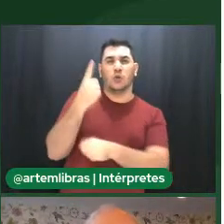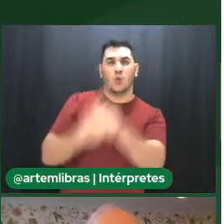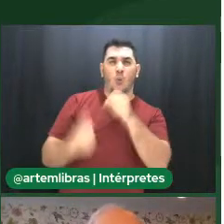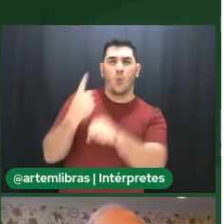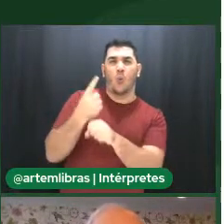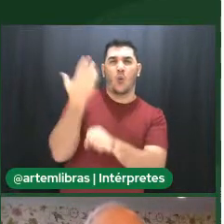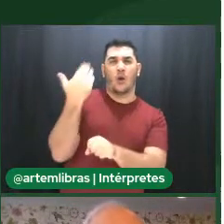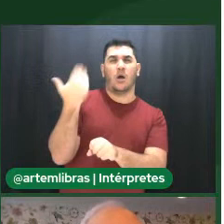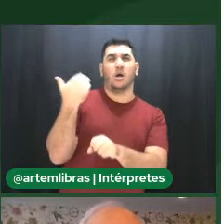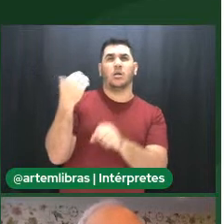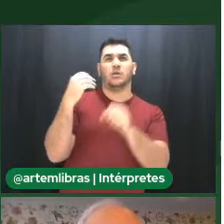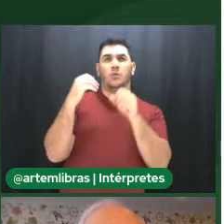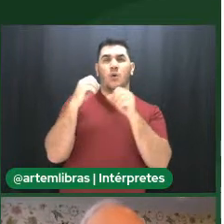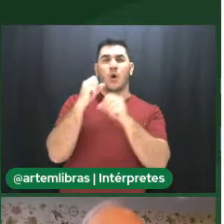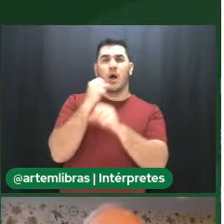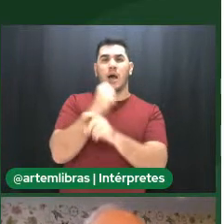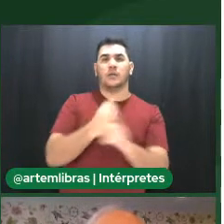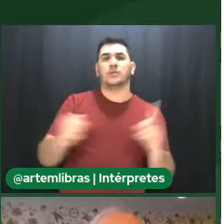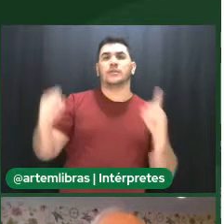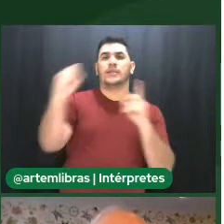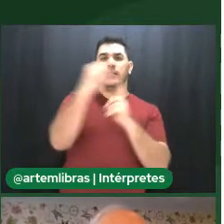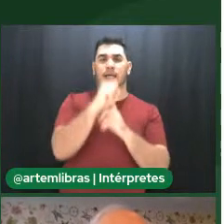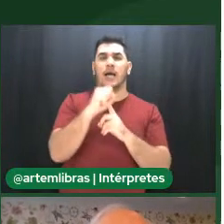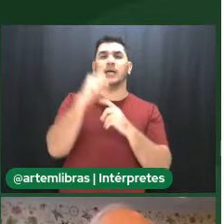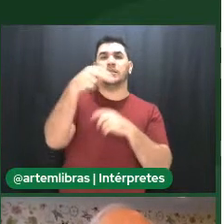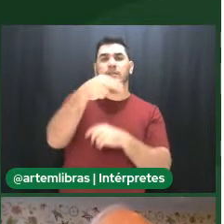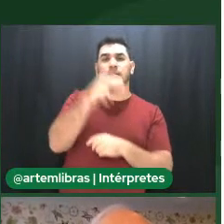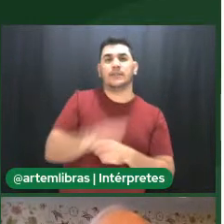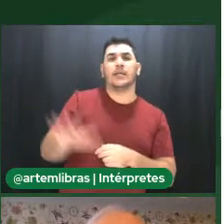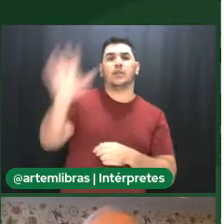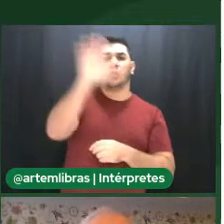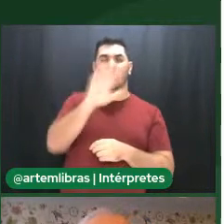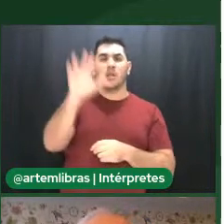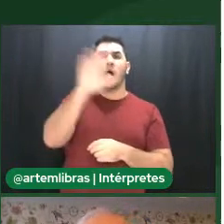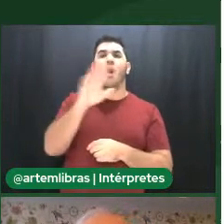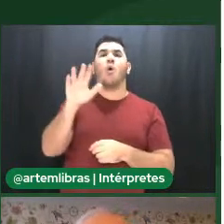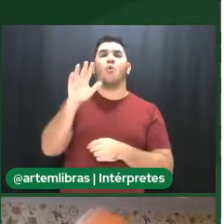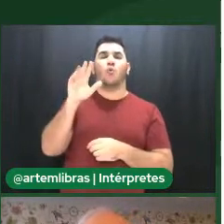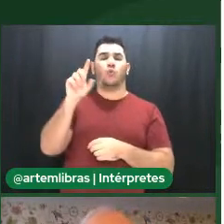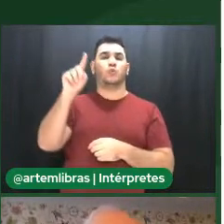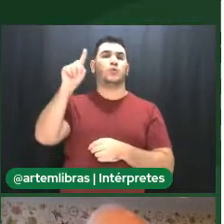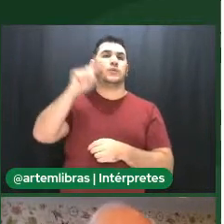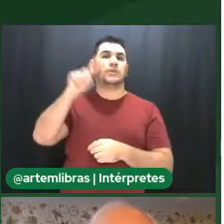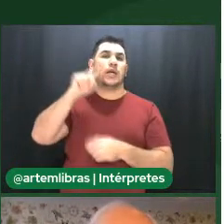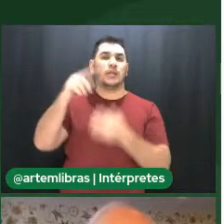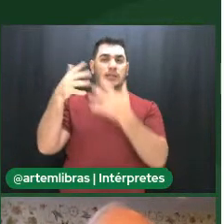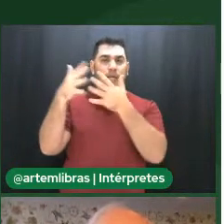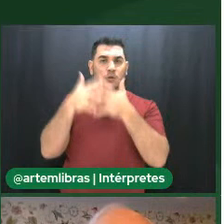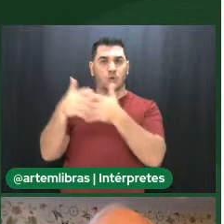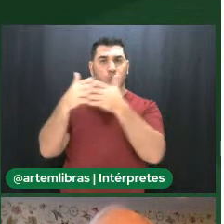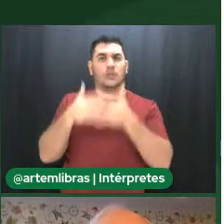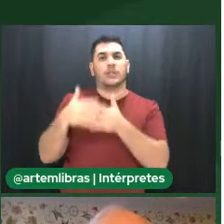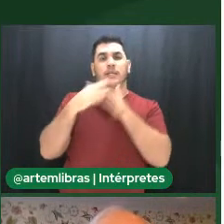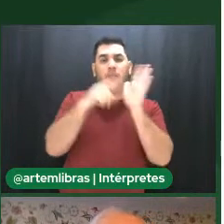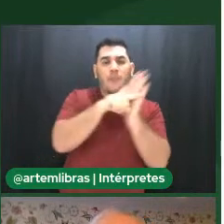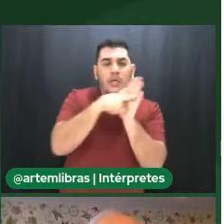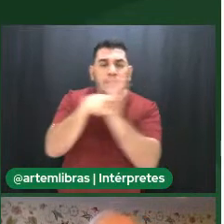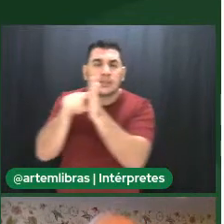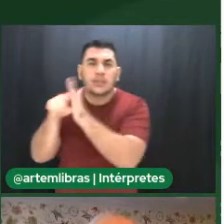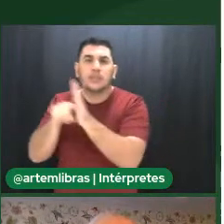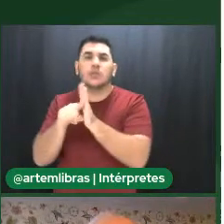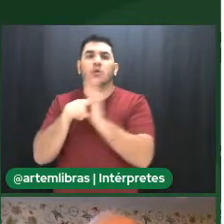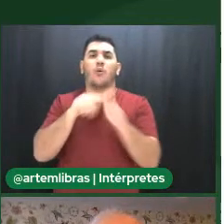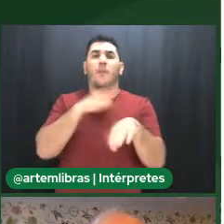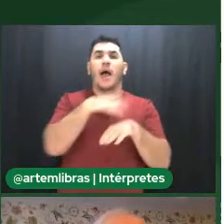an investigation of 11 crashes of Tesla cars while on autopilot